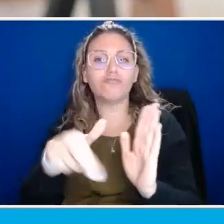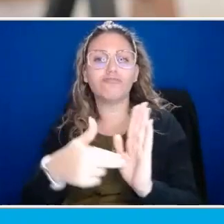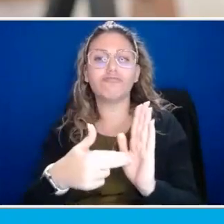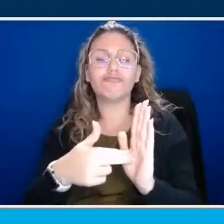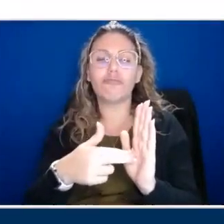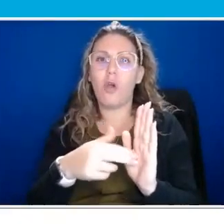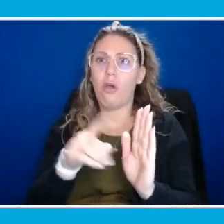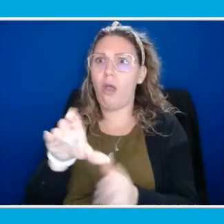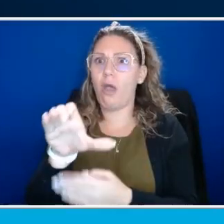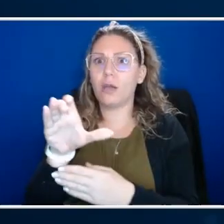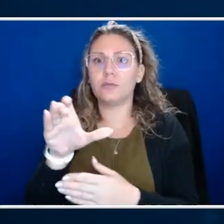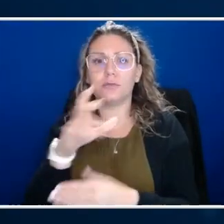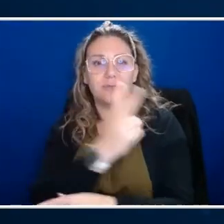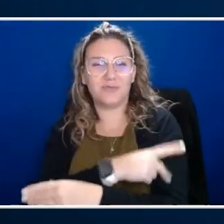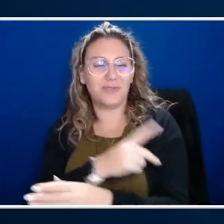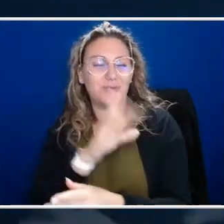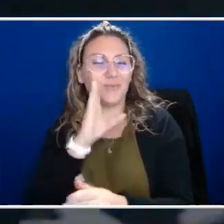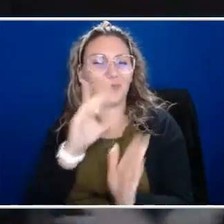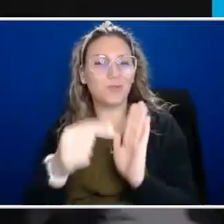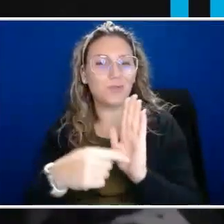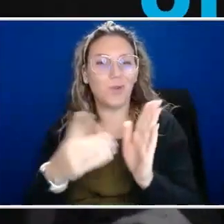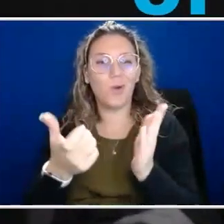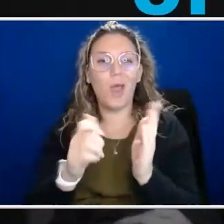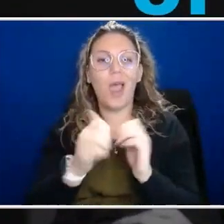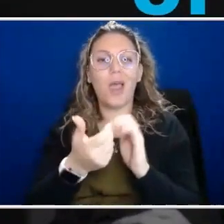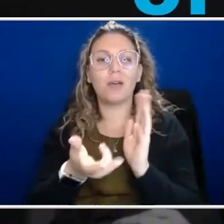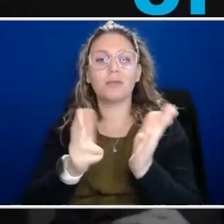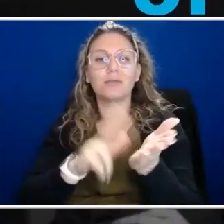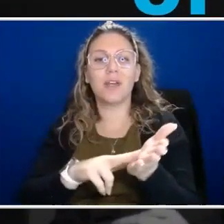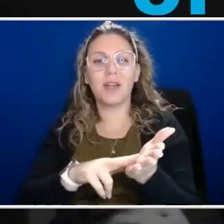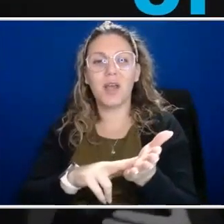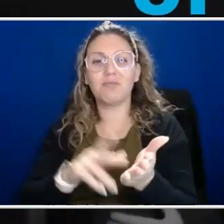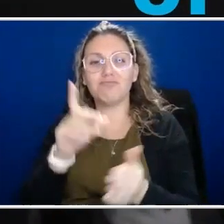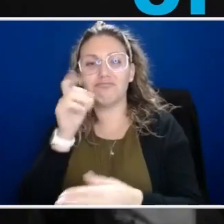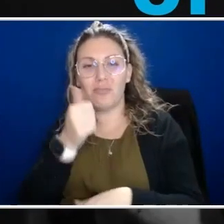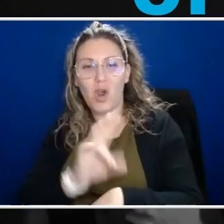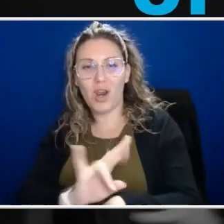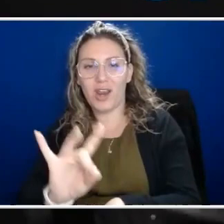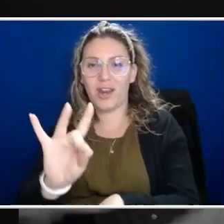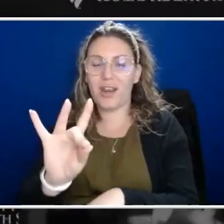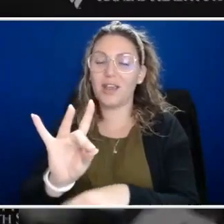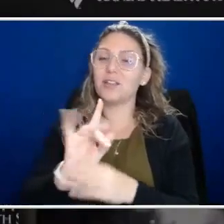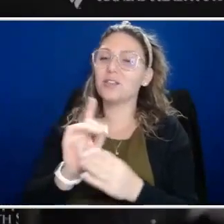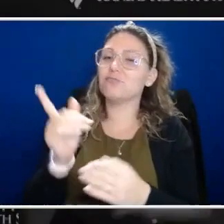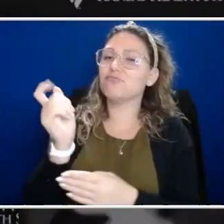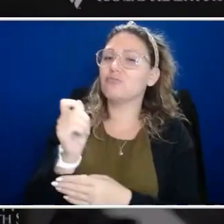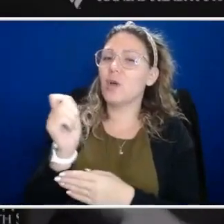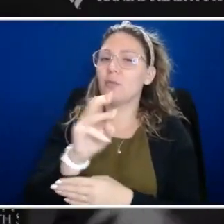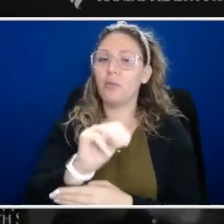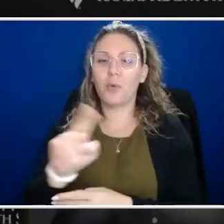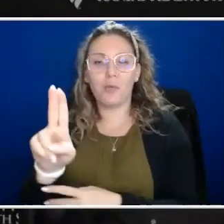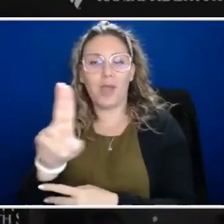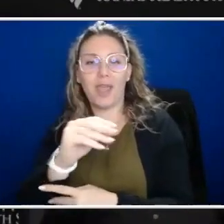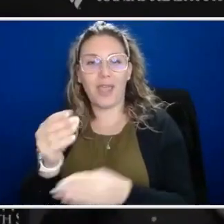how to sign up on Wednesday at 8. Subscribe to our morning medical update and Open